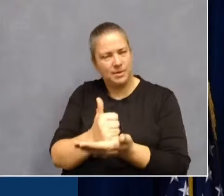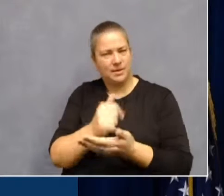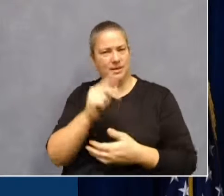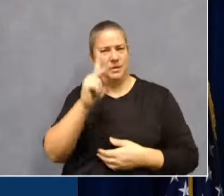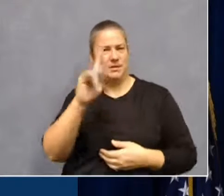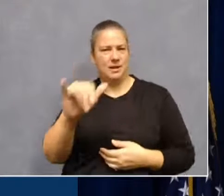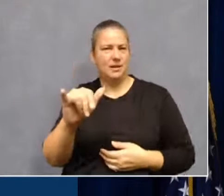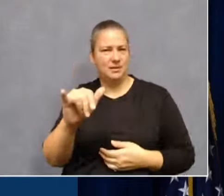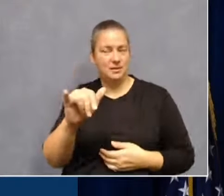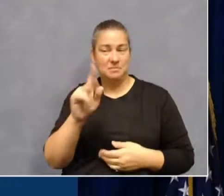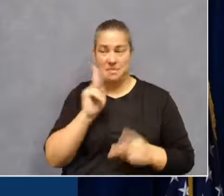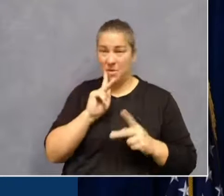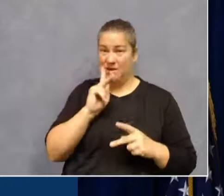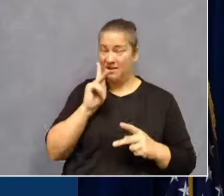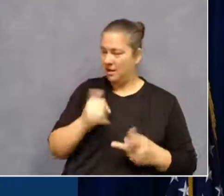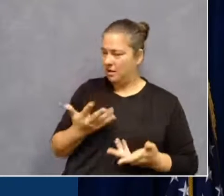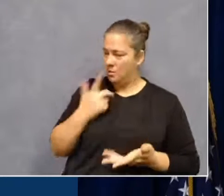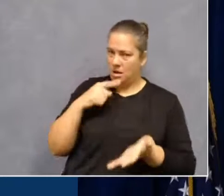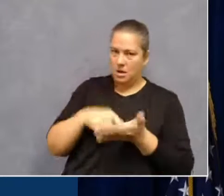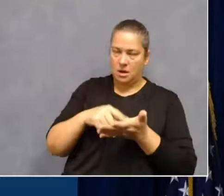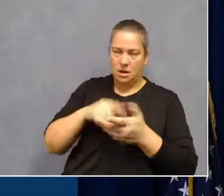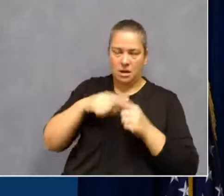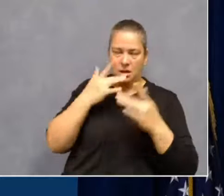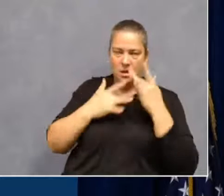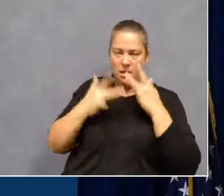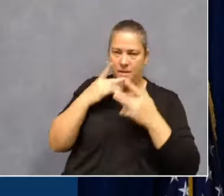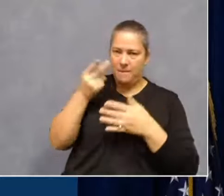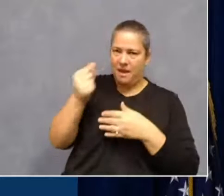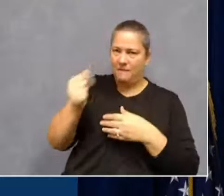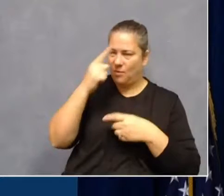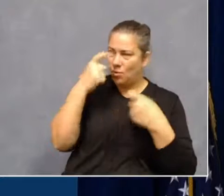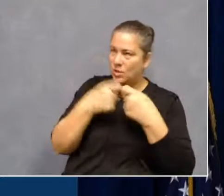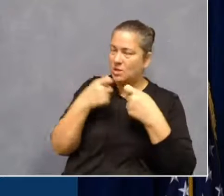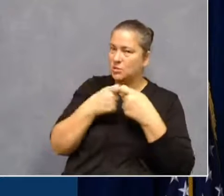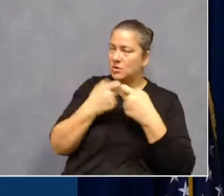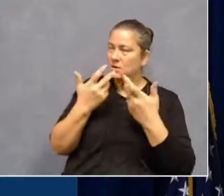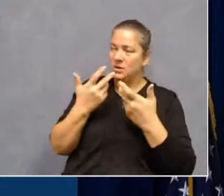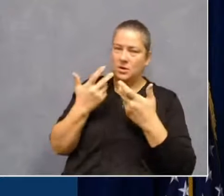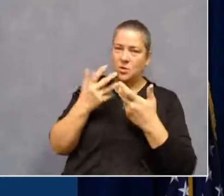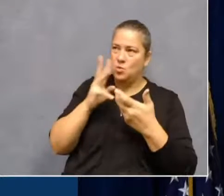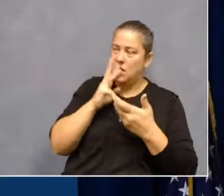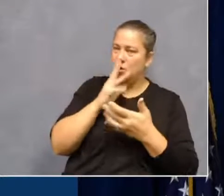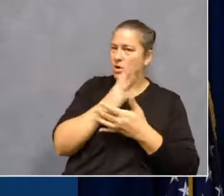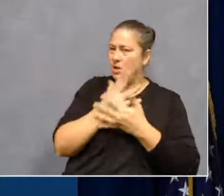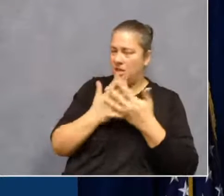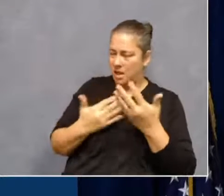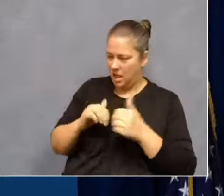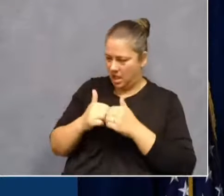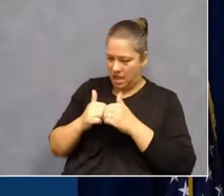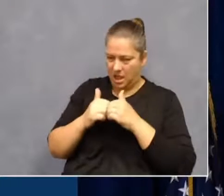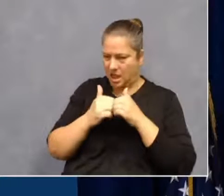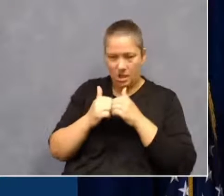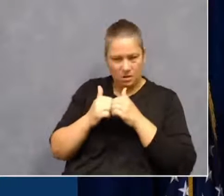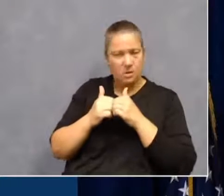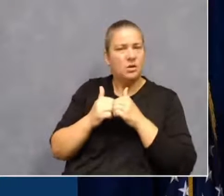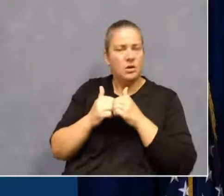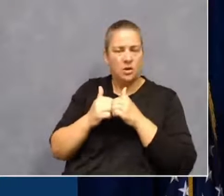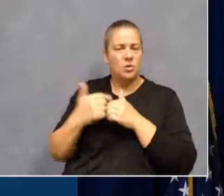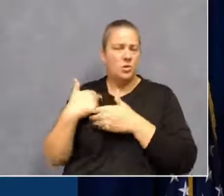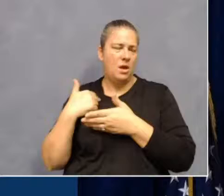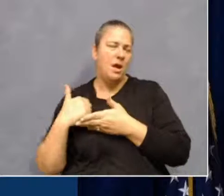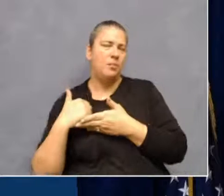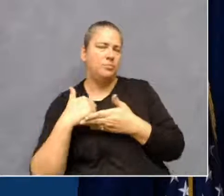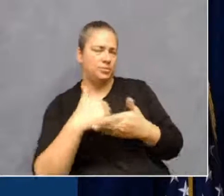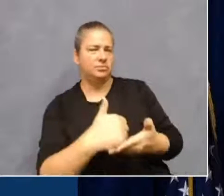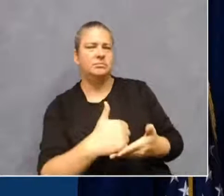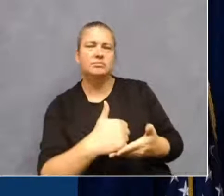their utility bill because of COVID-19, to not only get those paid, but again, to make sure we're not emerging